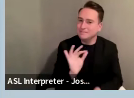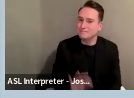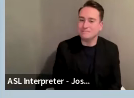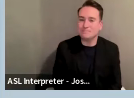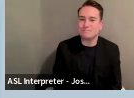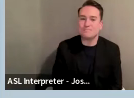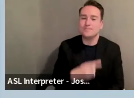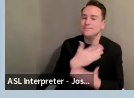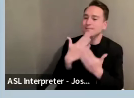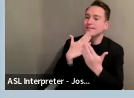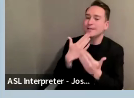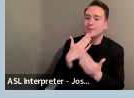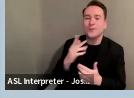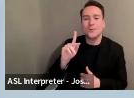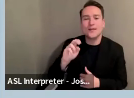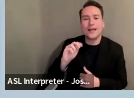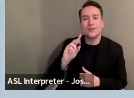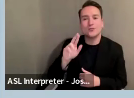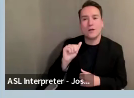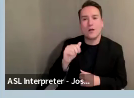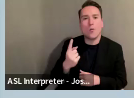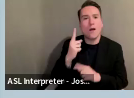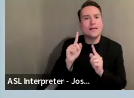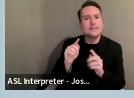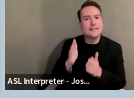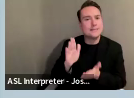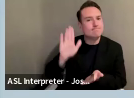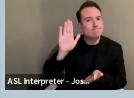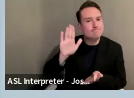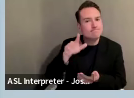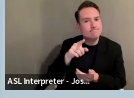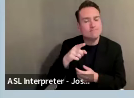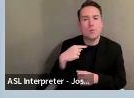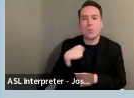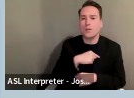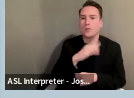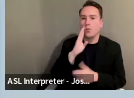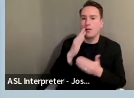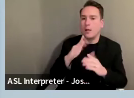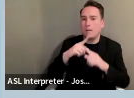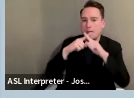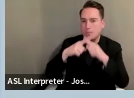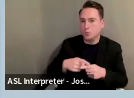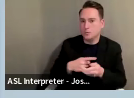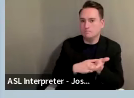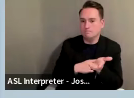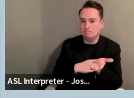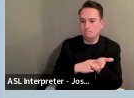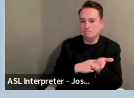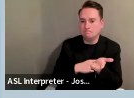Thanks, Kendra. And just one attendee with their Sure. hand raised, which we're going to turn on the microphone for them right now.